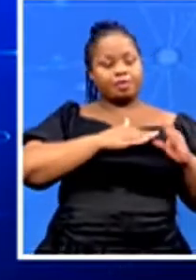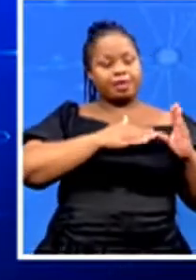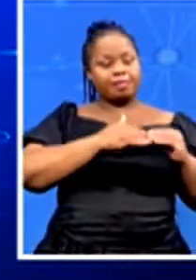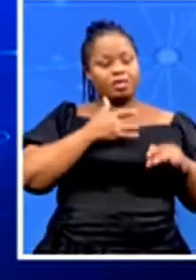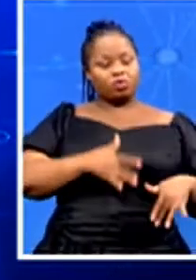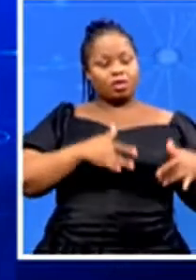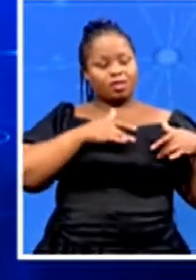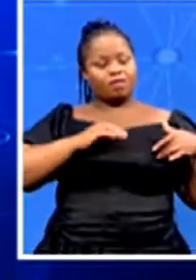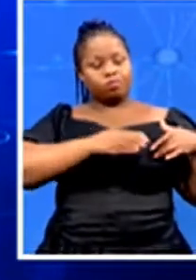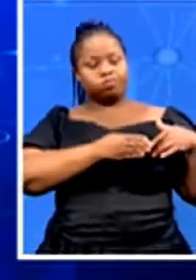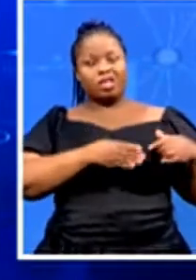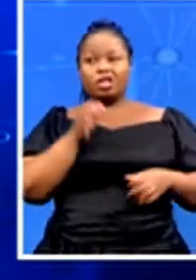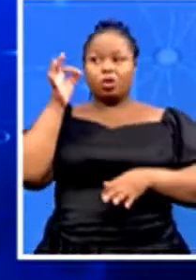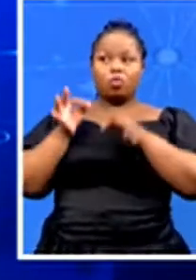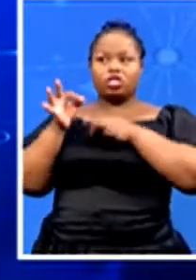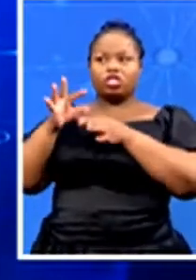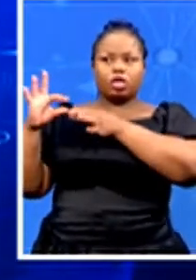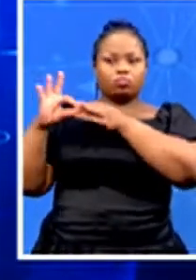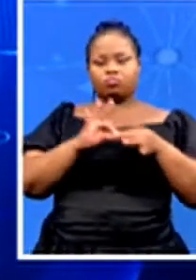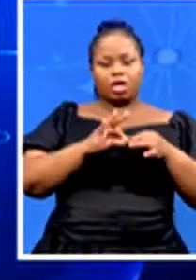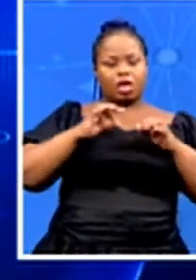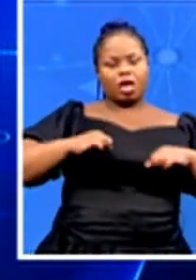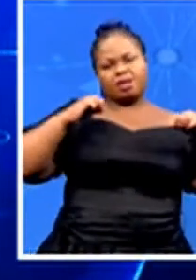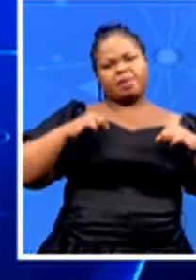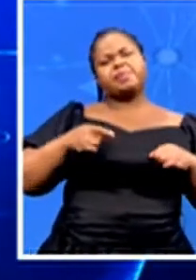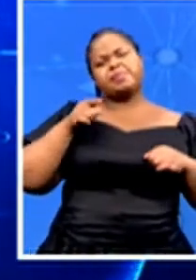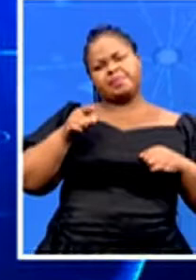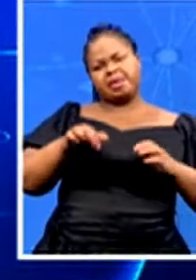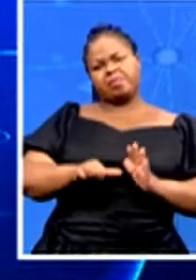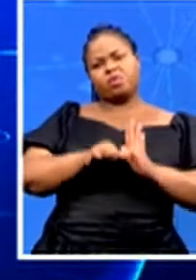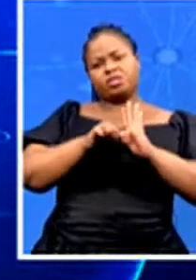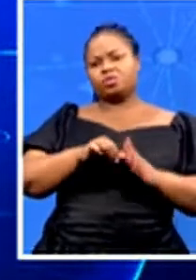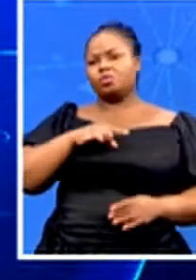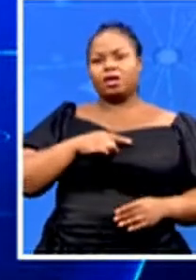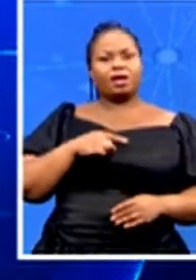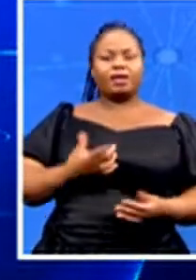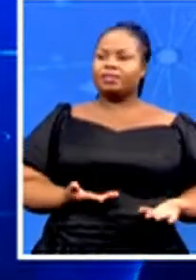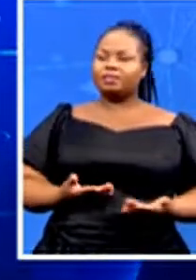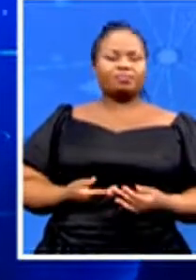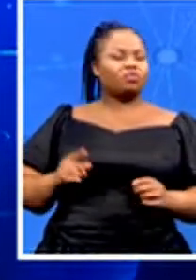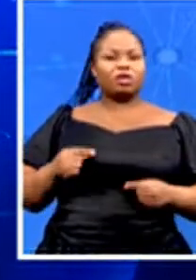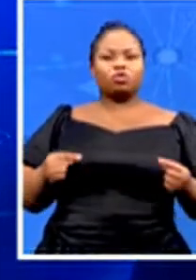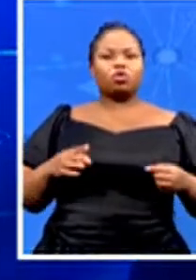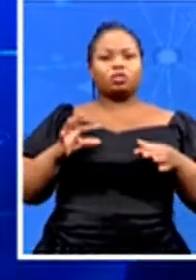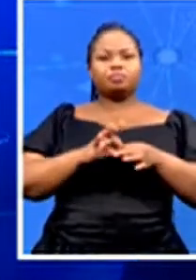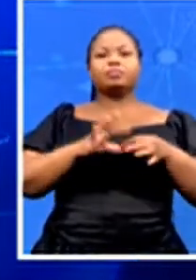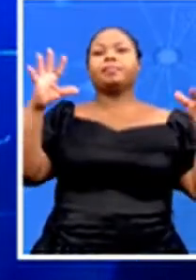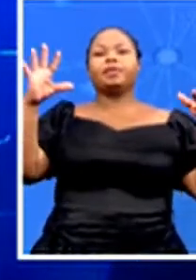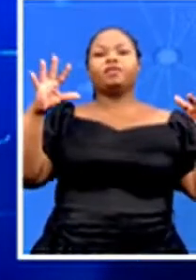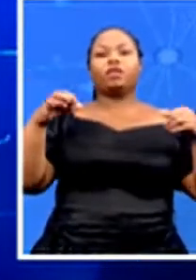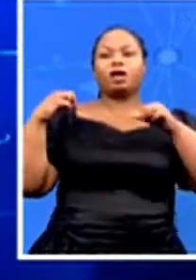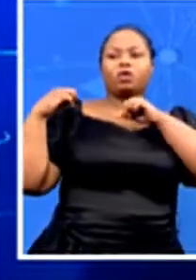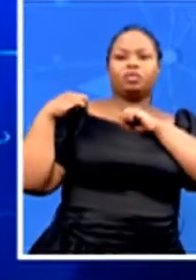one. And so you cannot divorce the issue of accountability and monitoring